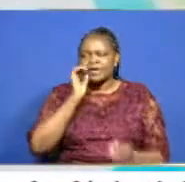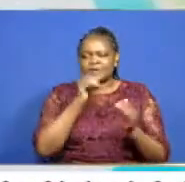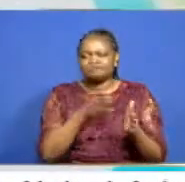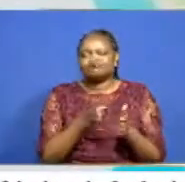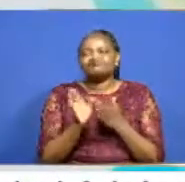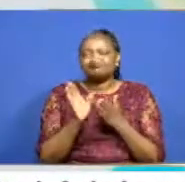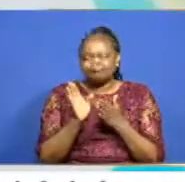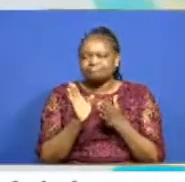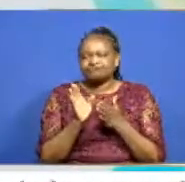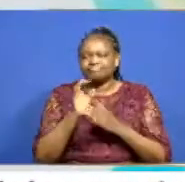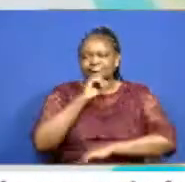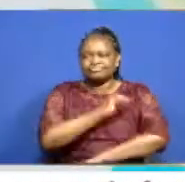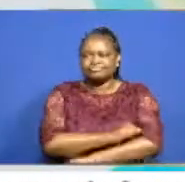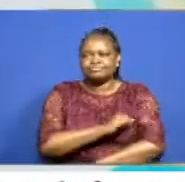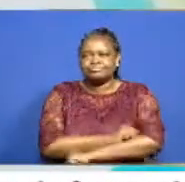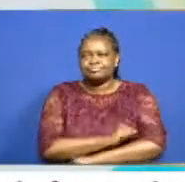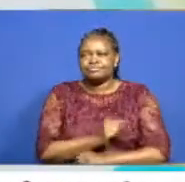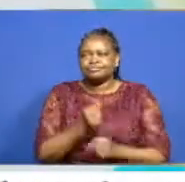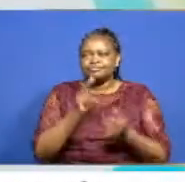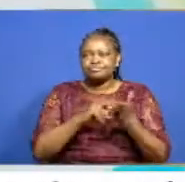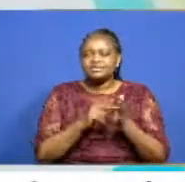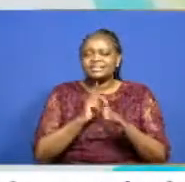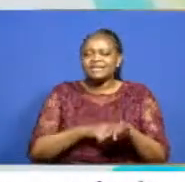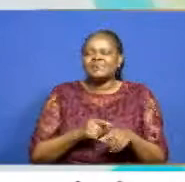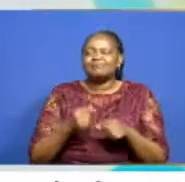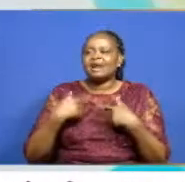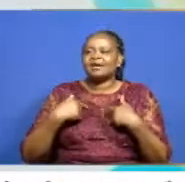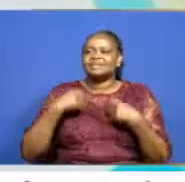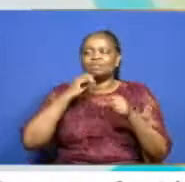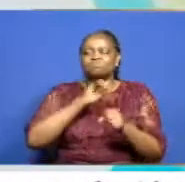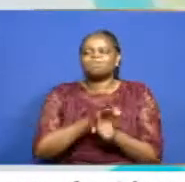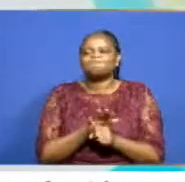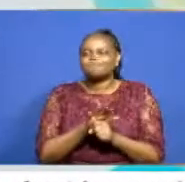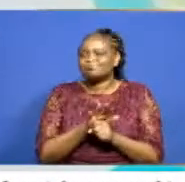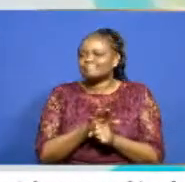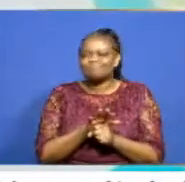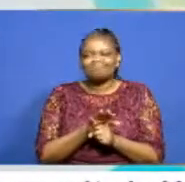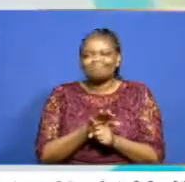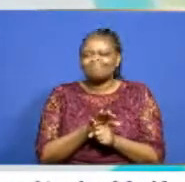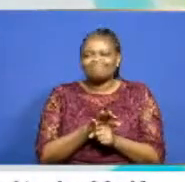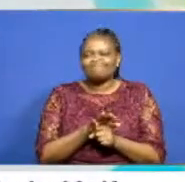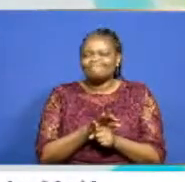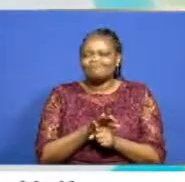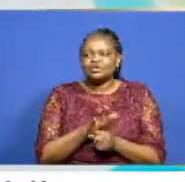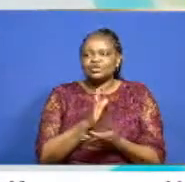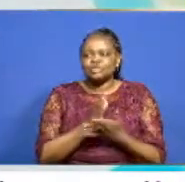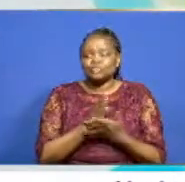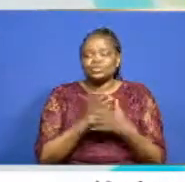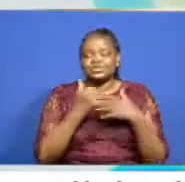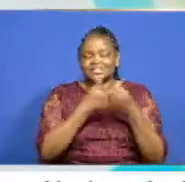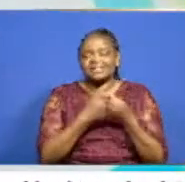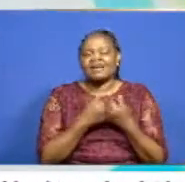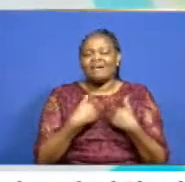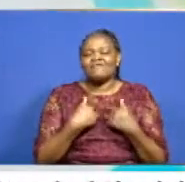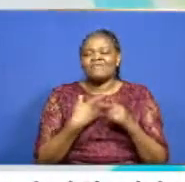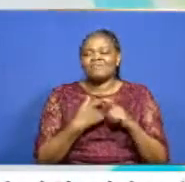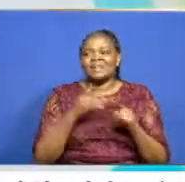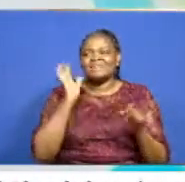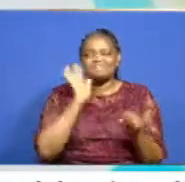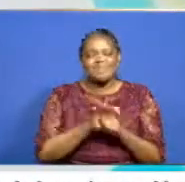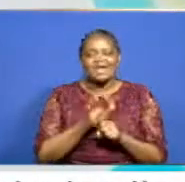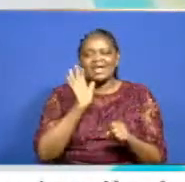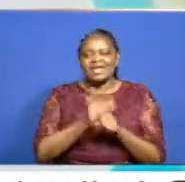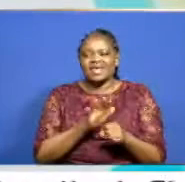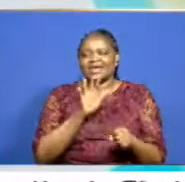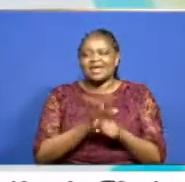in schools. So with the coming in of the COVID-19, it will not be, in as much as it will be a challenge, but for most of the private